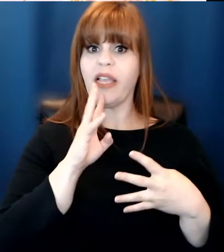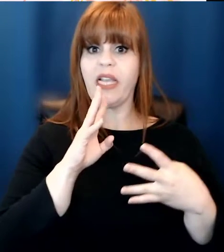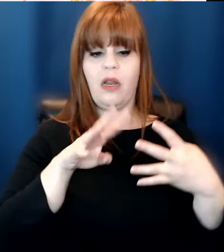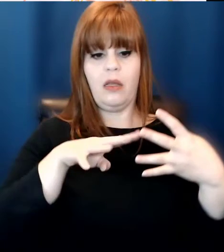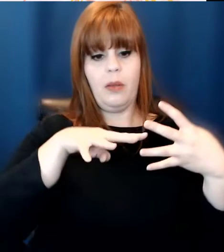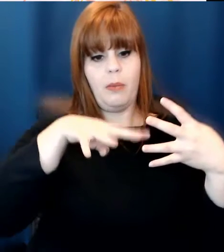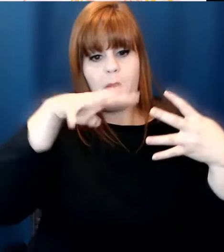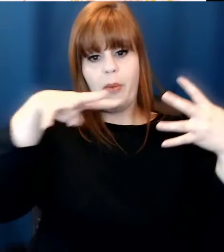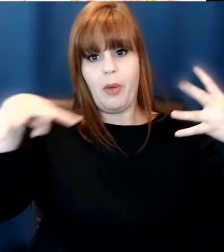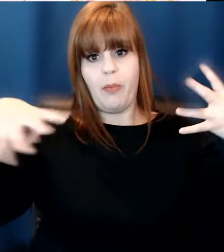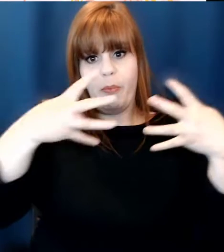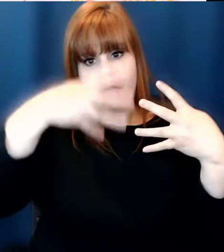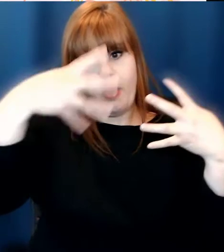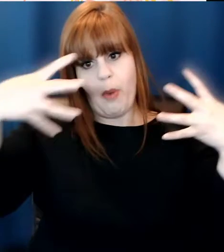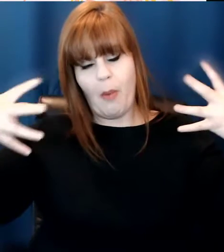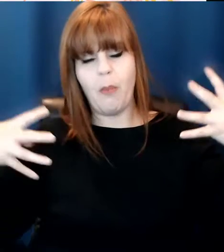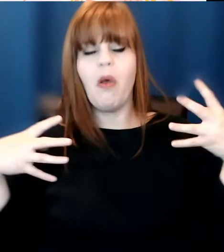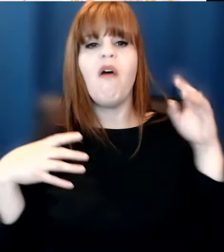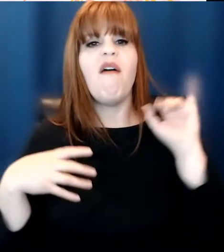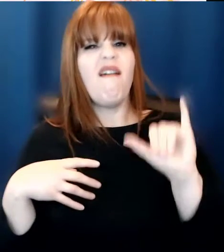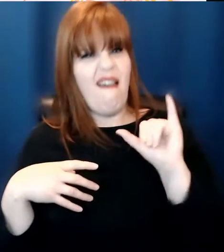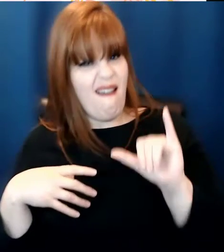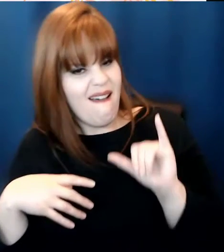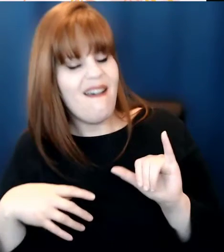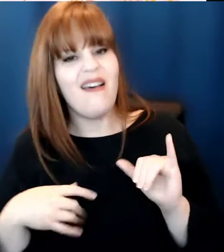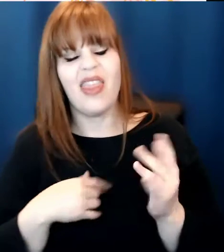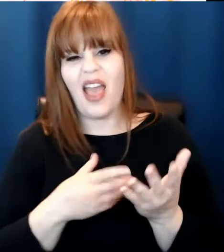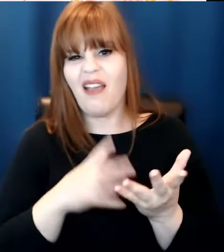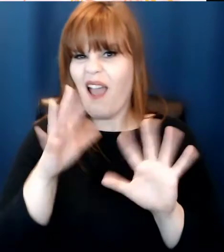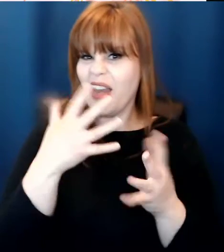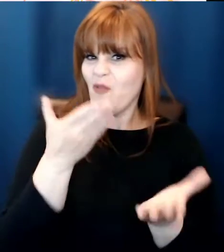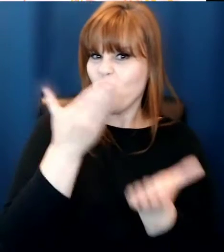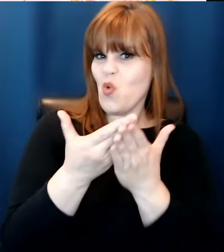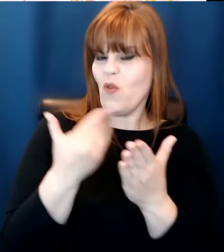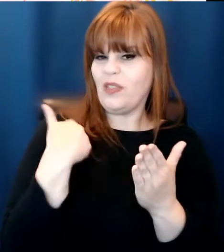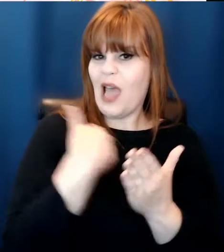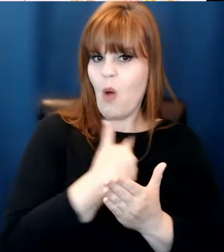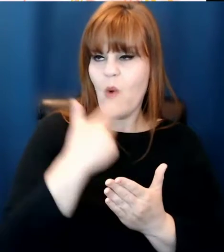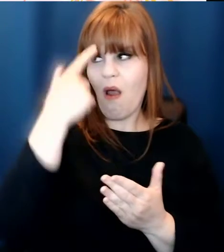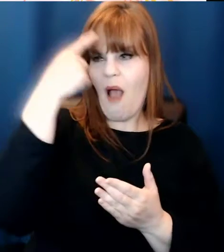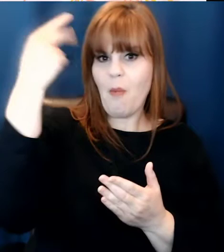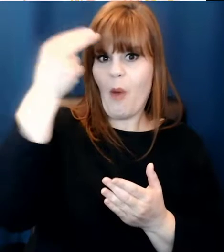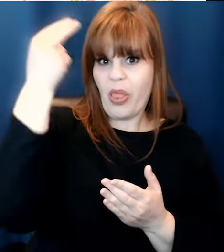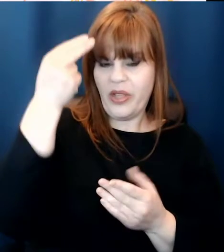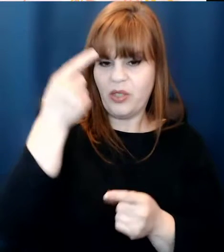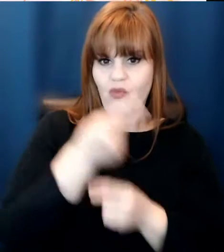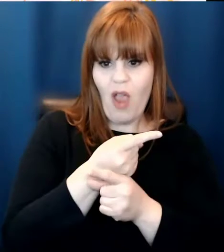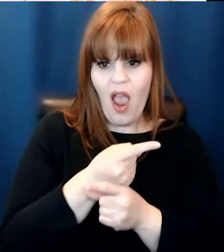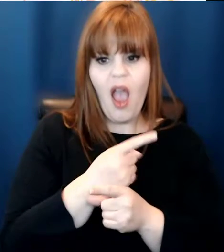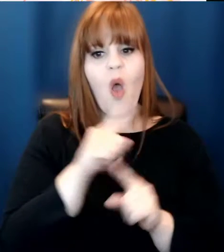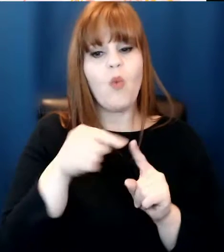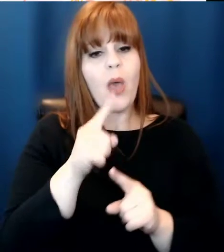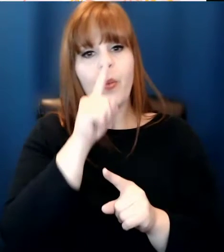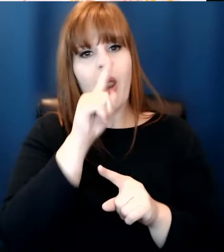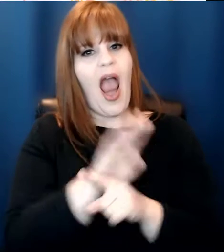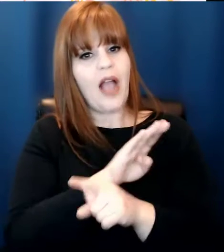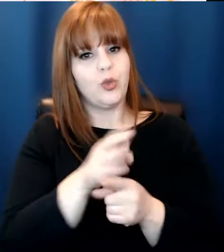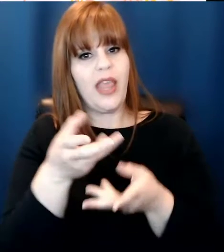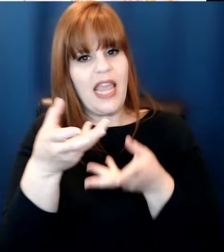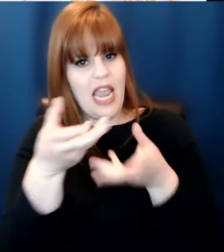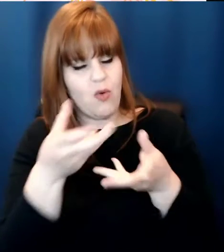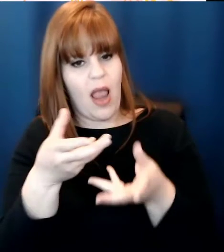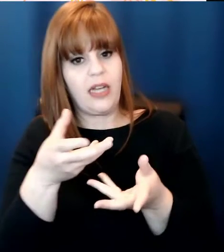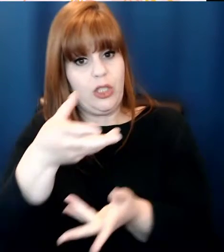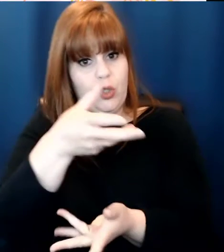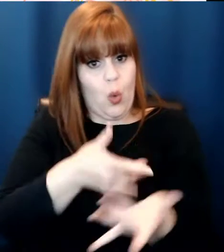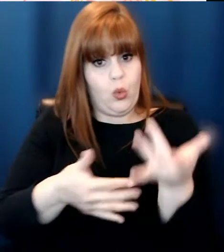jump. And so that kind of proves our hypothesis that when we're actually interacting socially, we